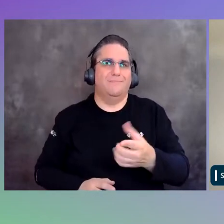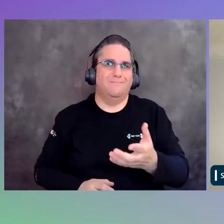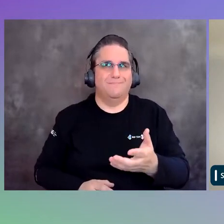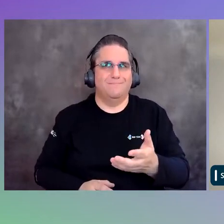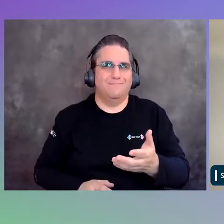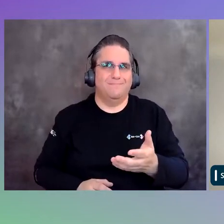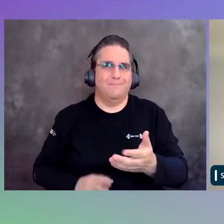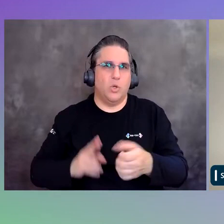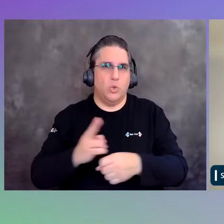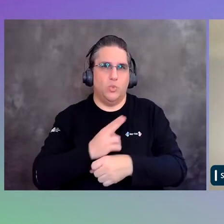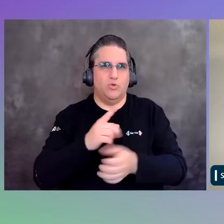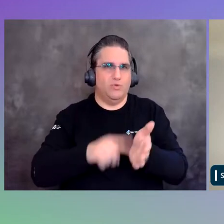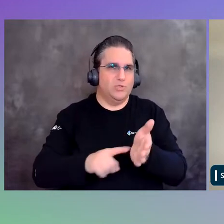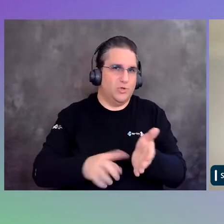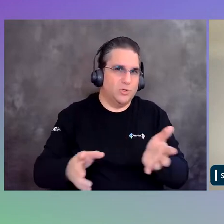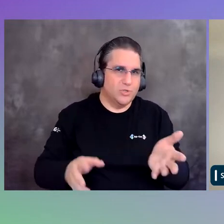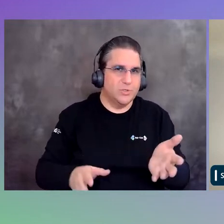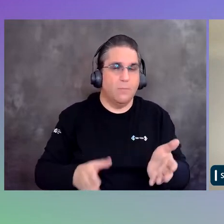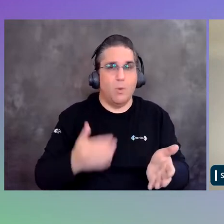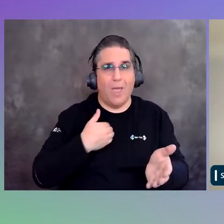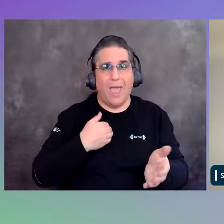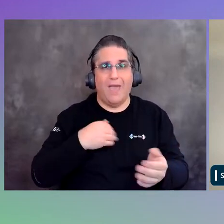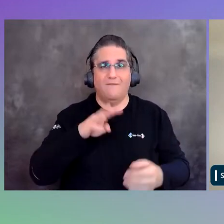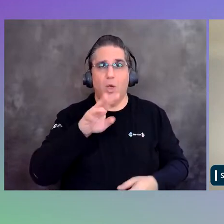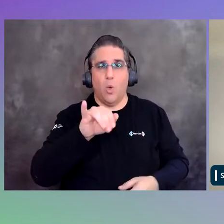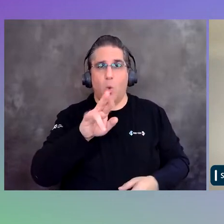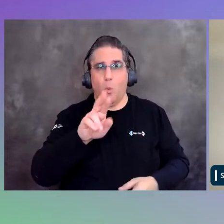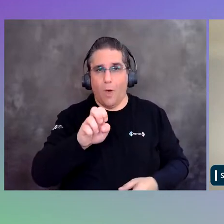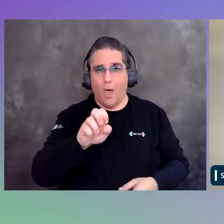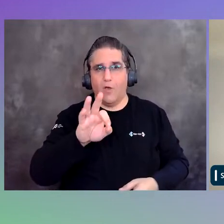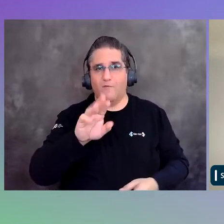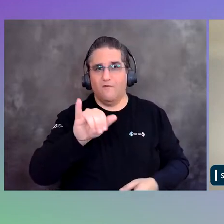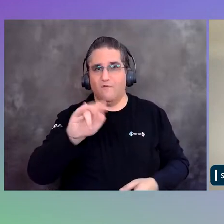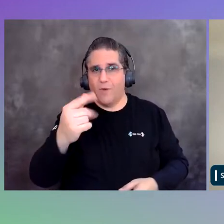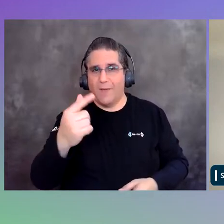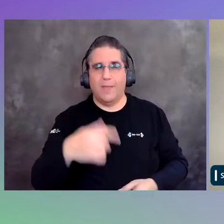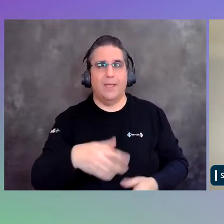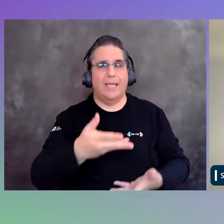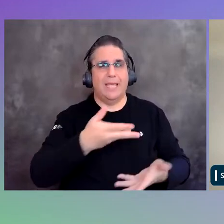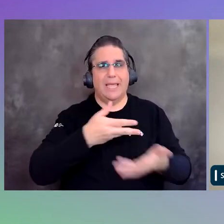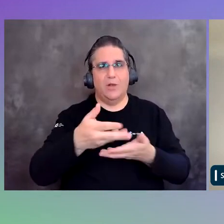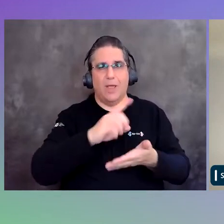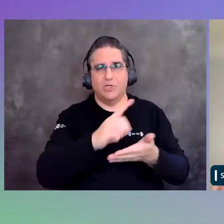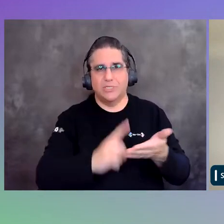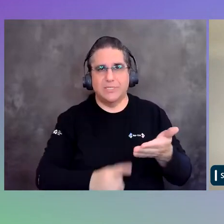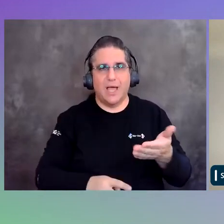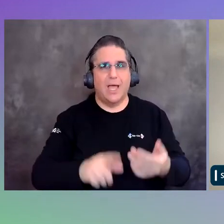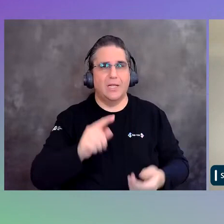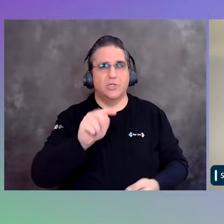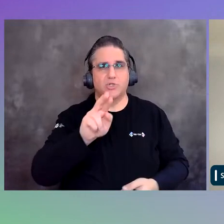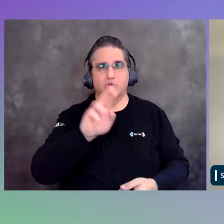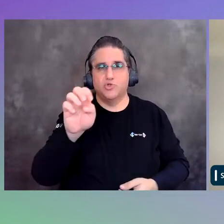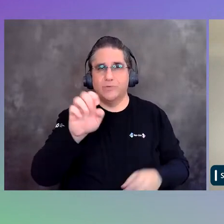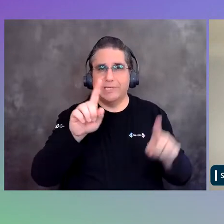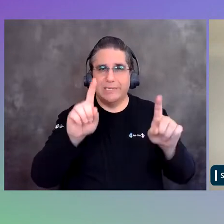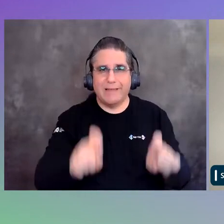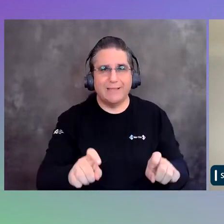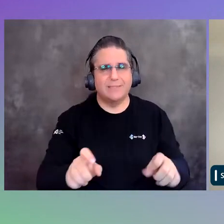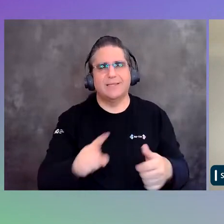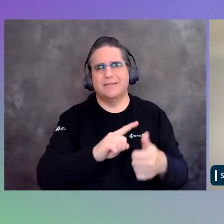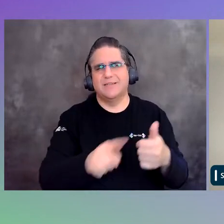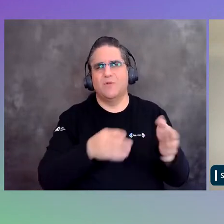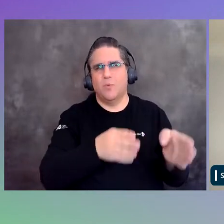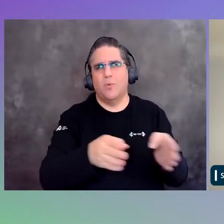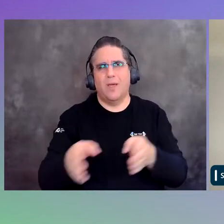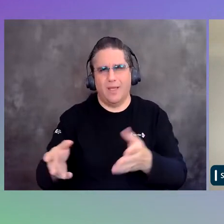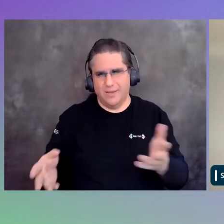other elements, wireframing, interaction design, all kinds of tree testing. There's so many elements of it. Look